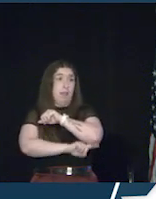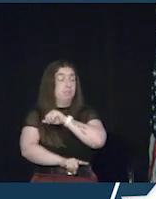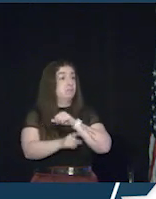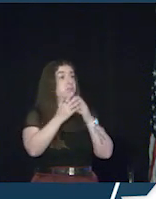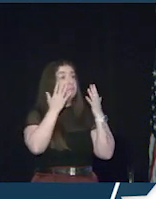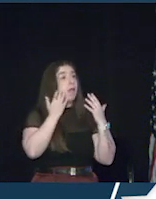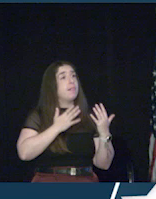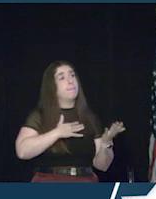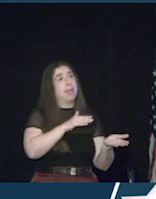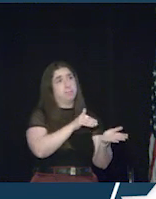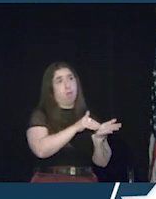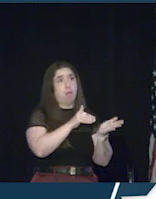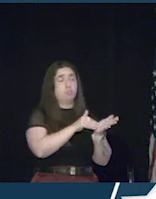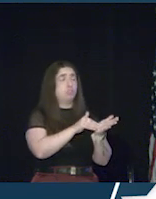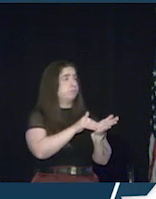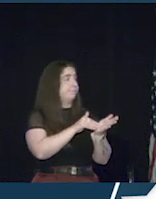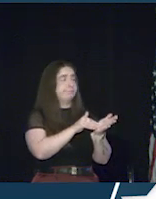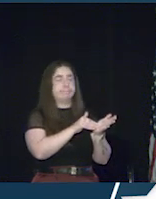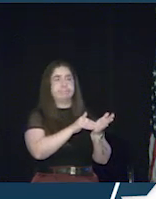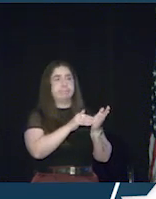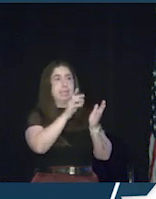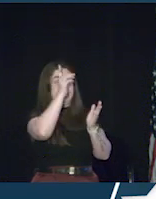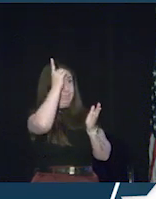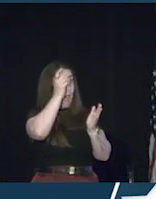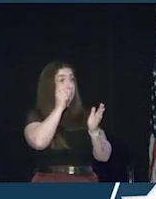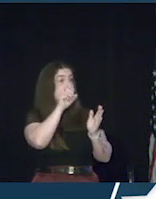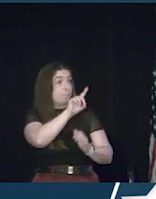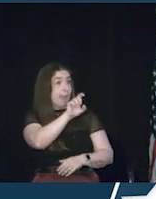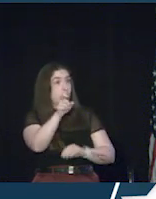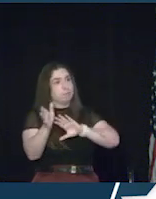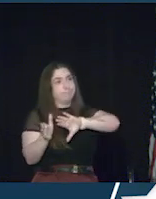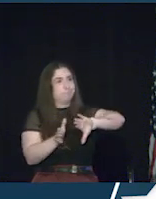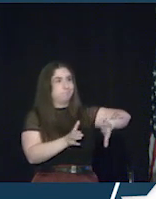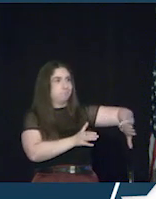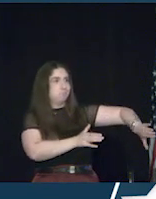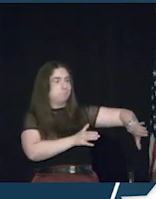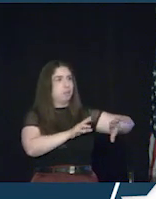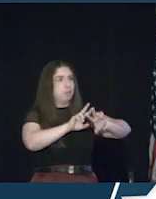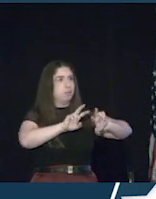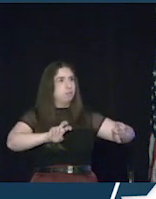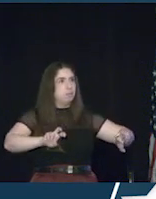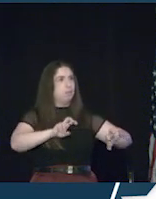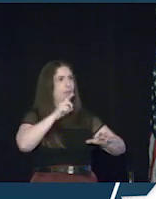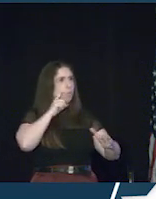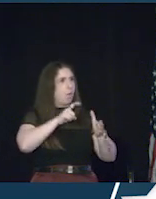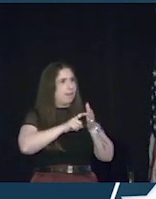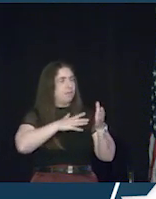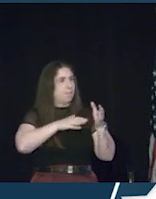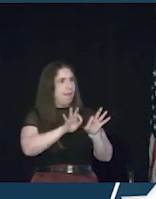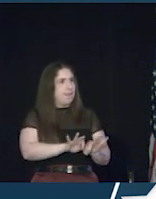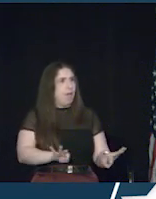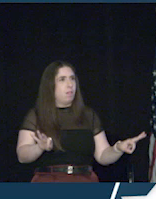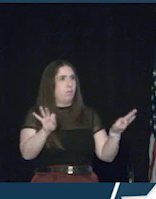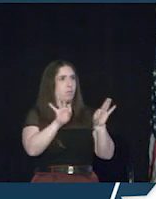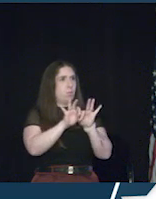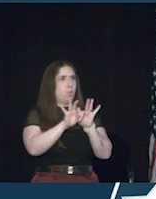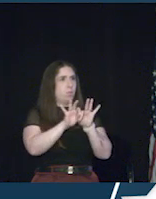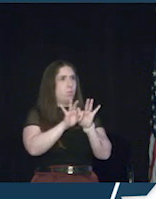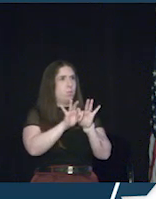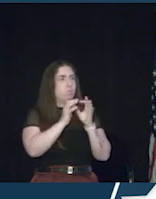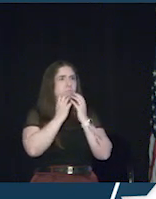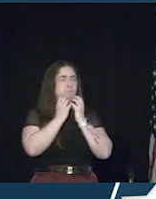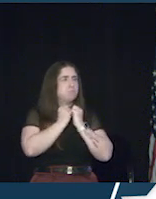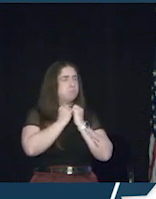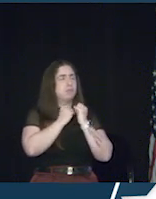doctors looked beyond my Down syndrome diagnosis and recognized my inherent value and worth, for which I